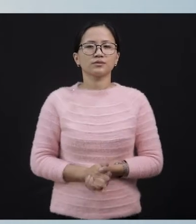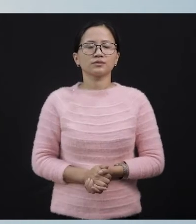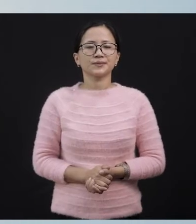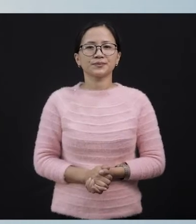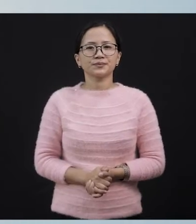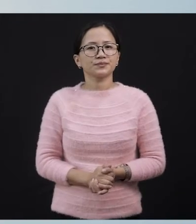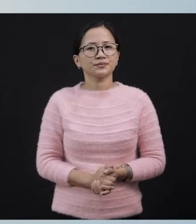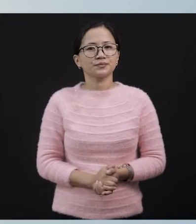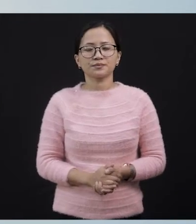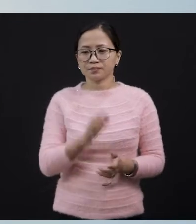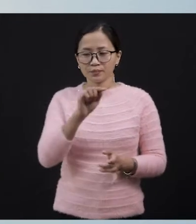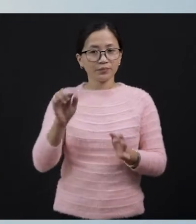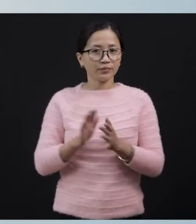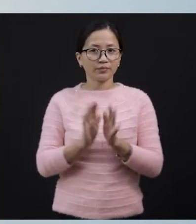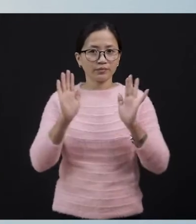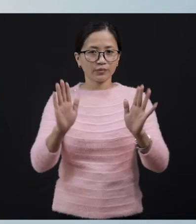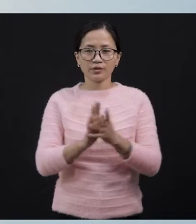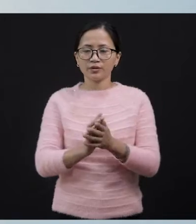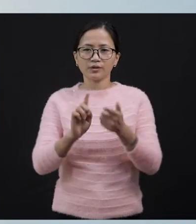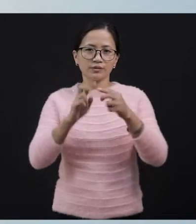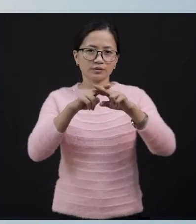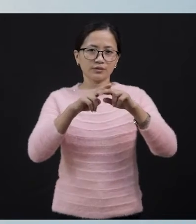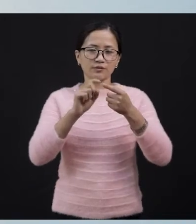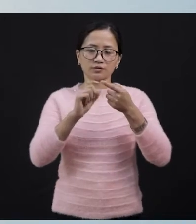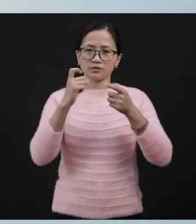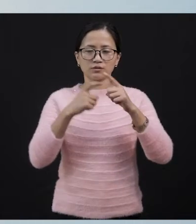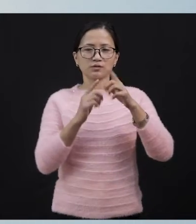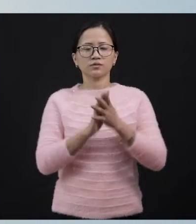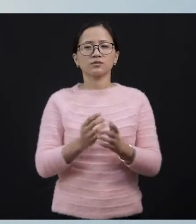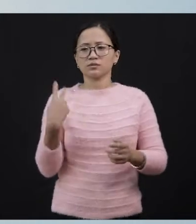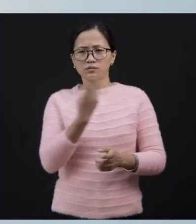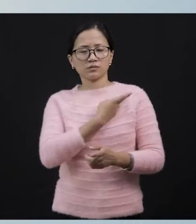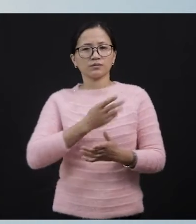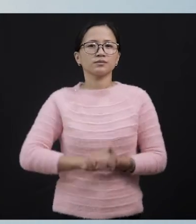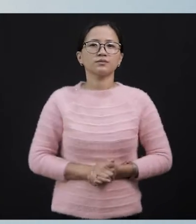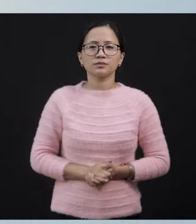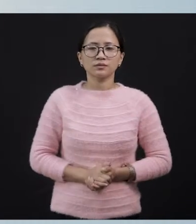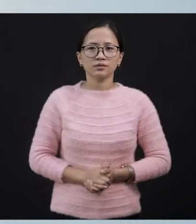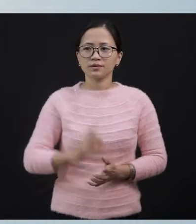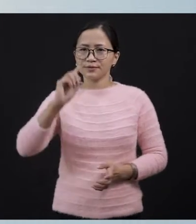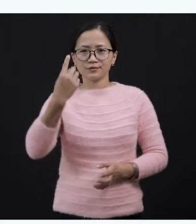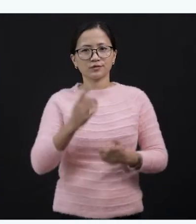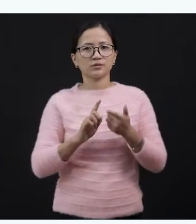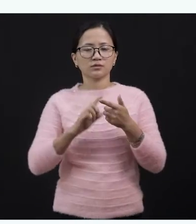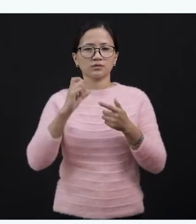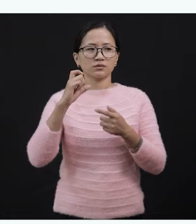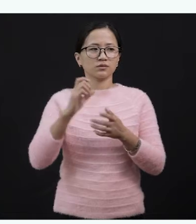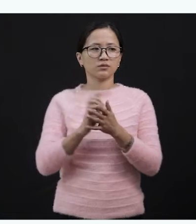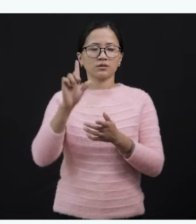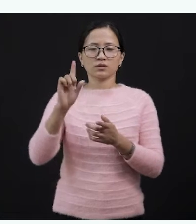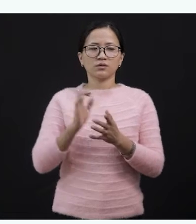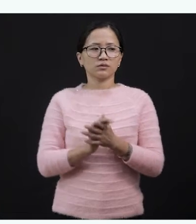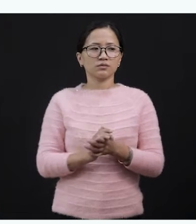eclipses which have effect on us. So the first eclipse would be